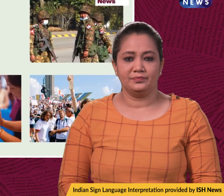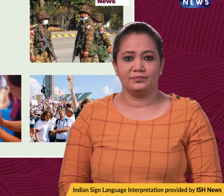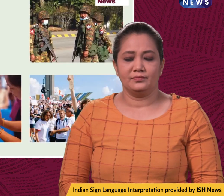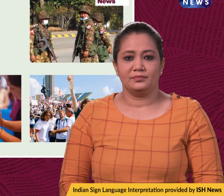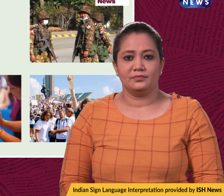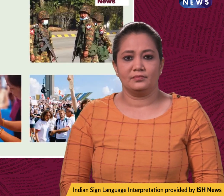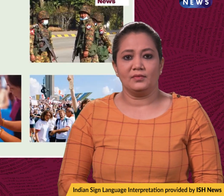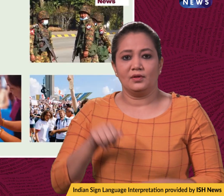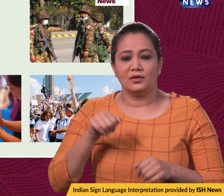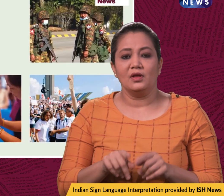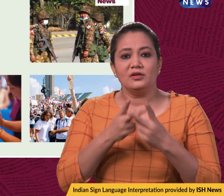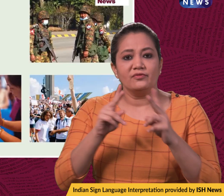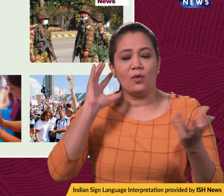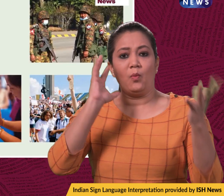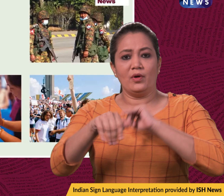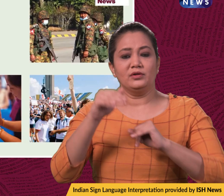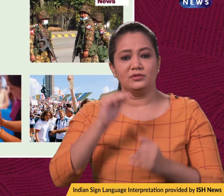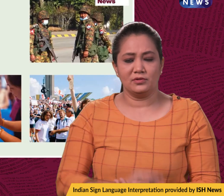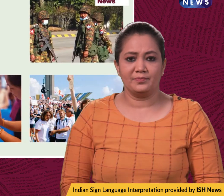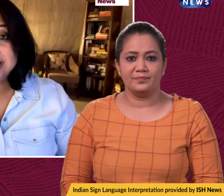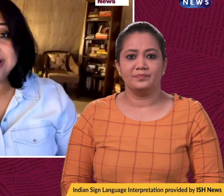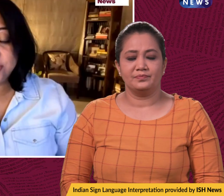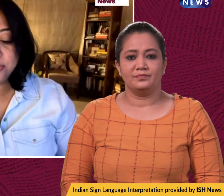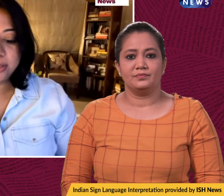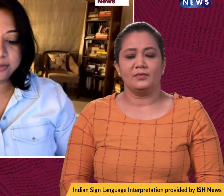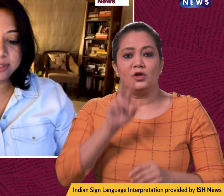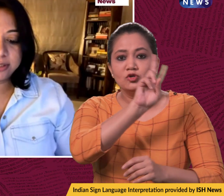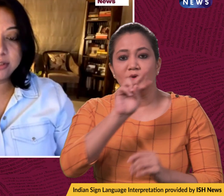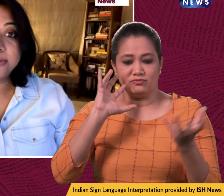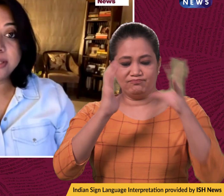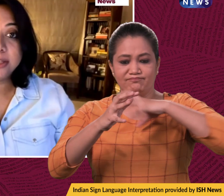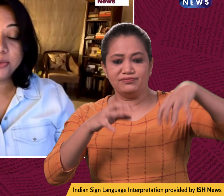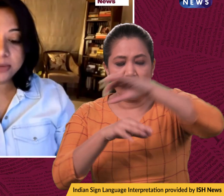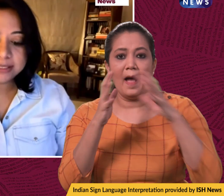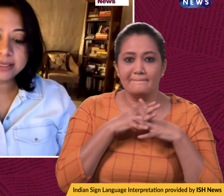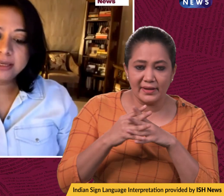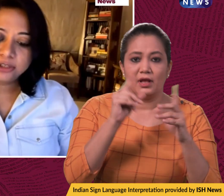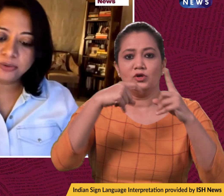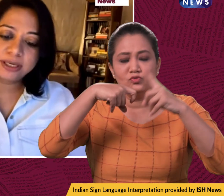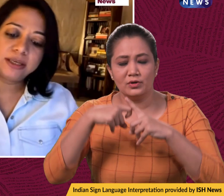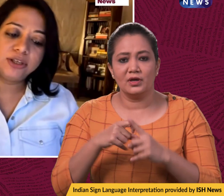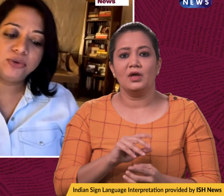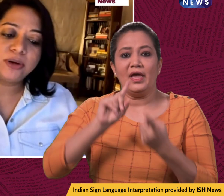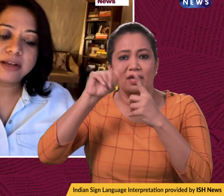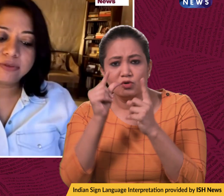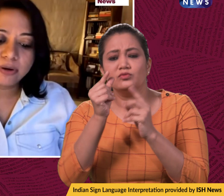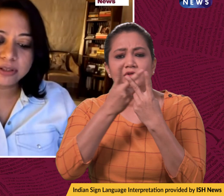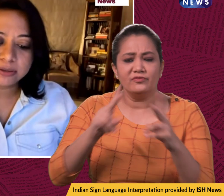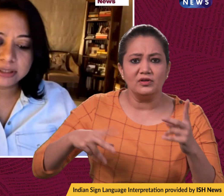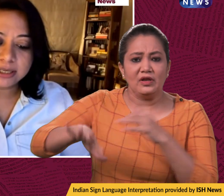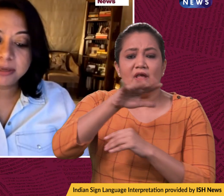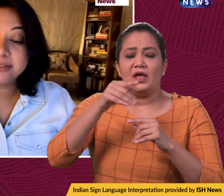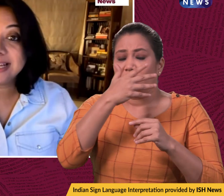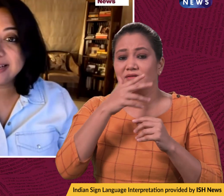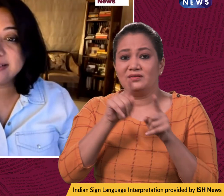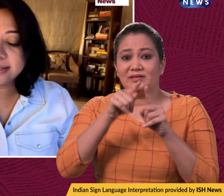Also, news coming in from across the world. In a joint statement, 22 countries, including the US, UK, EU, have called